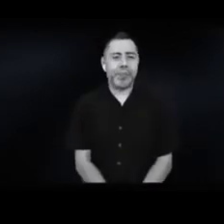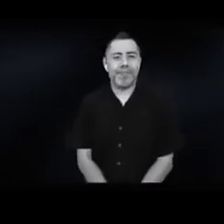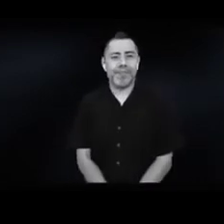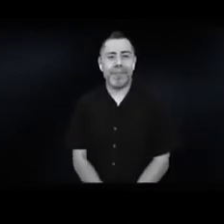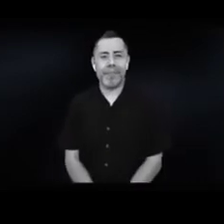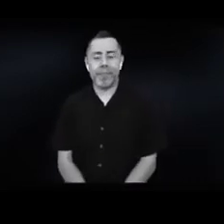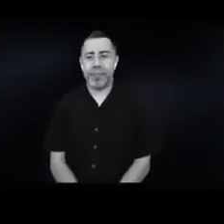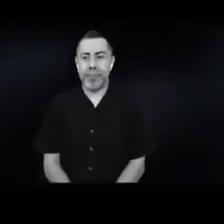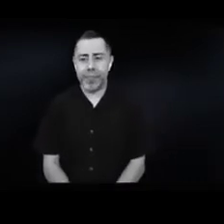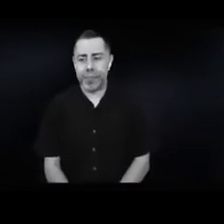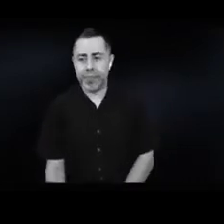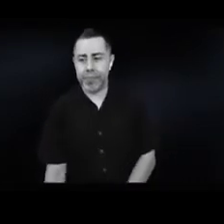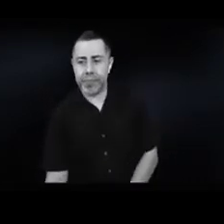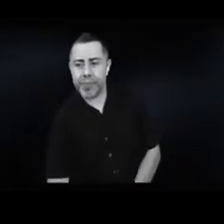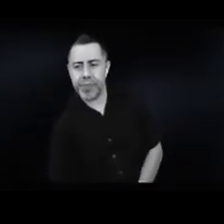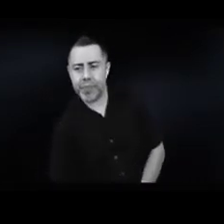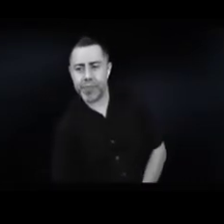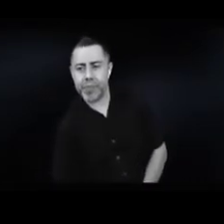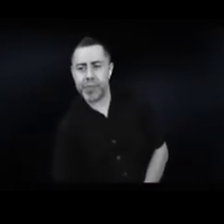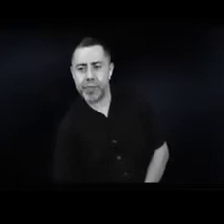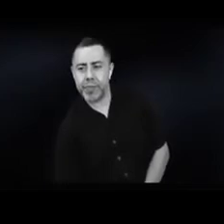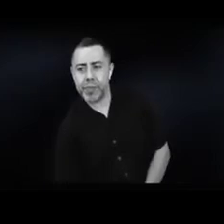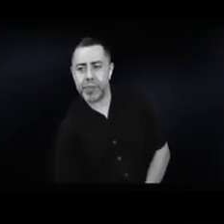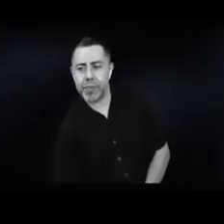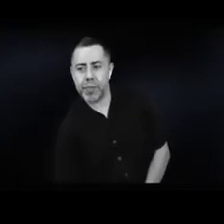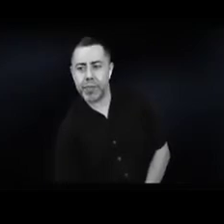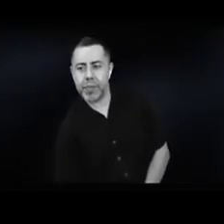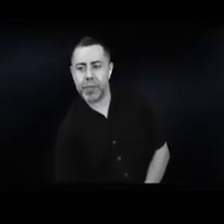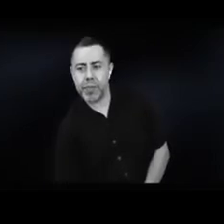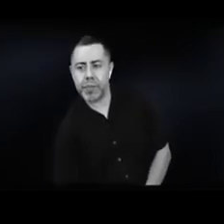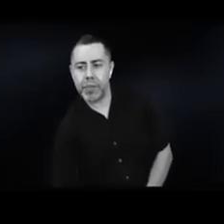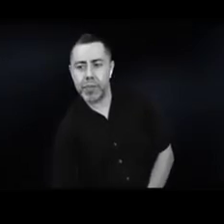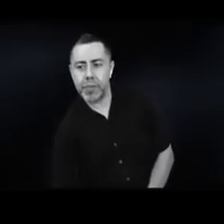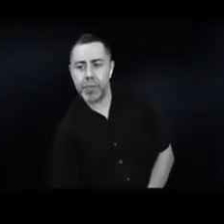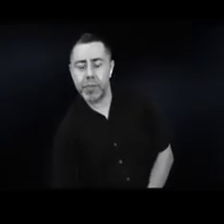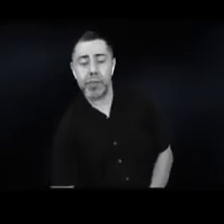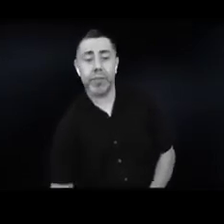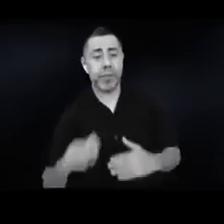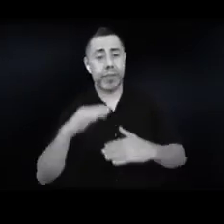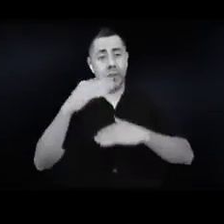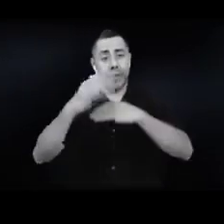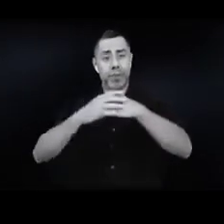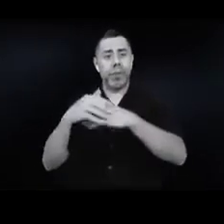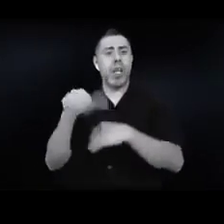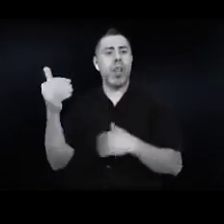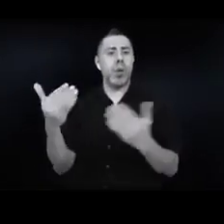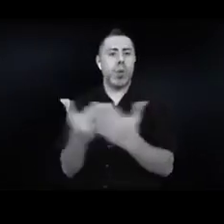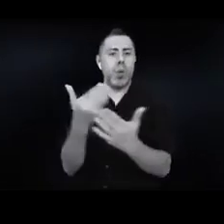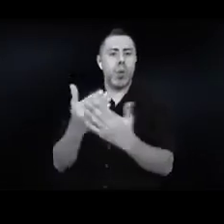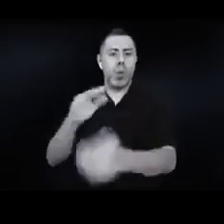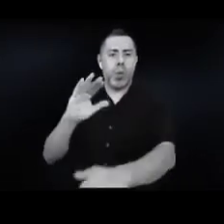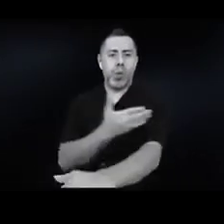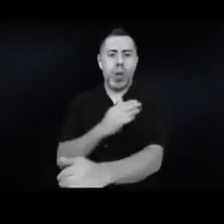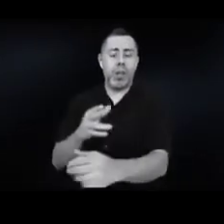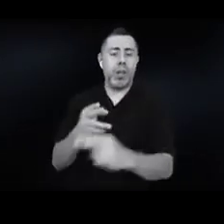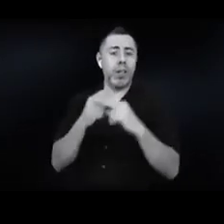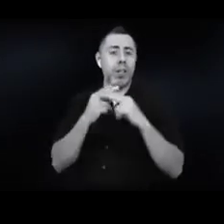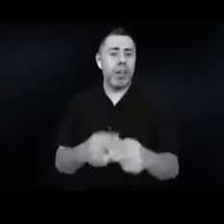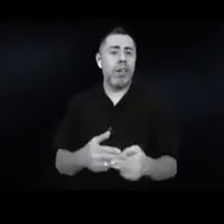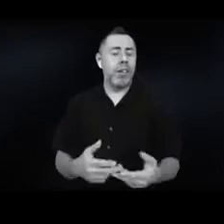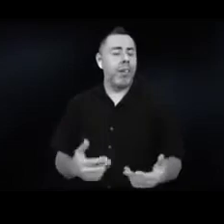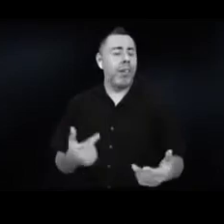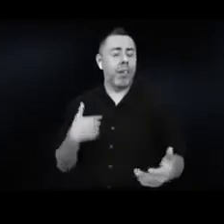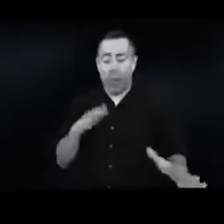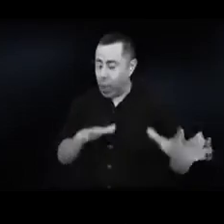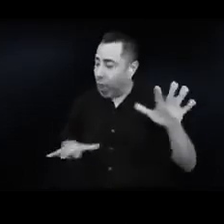I'm going to do another new song. This is called Hopelessly Loving You. And